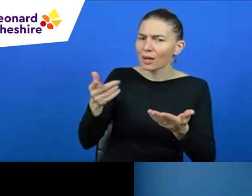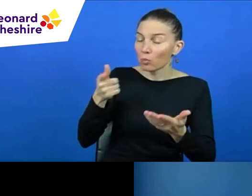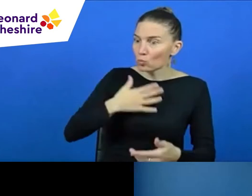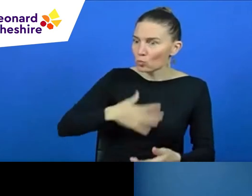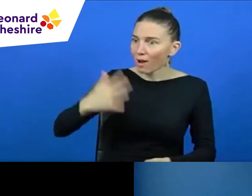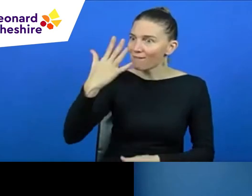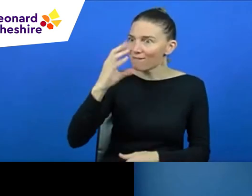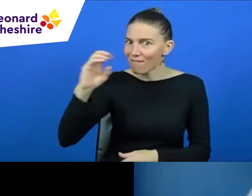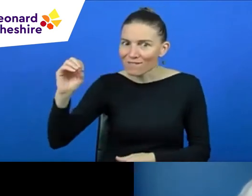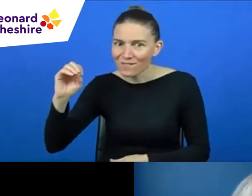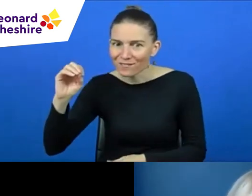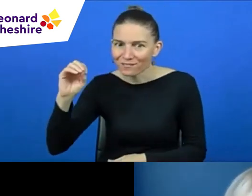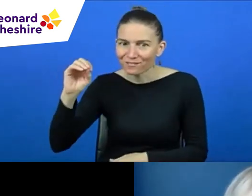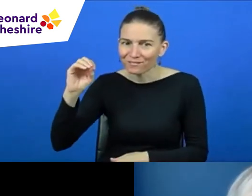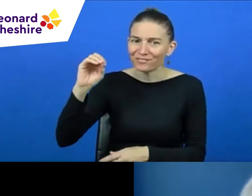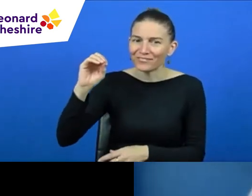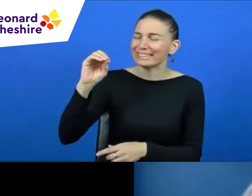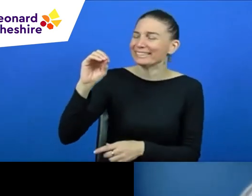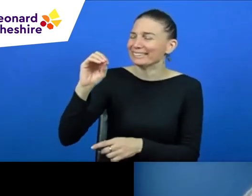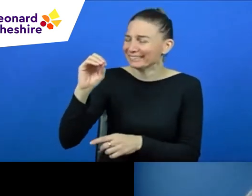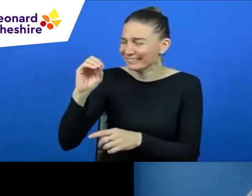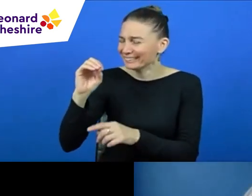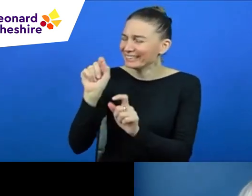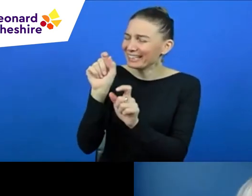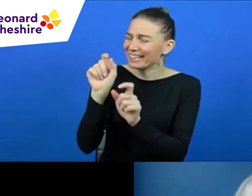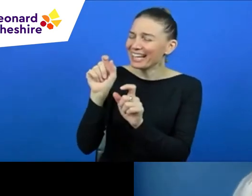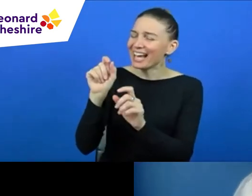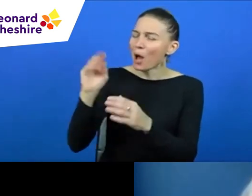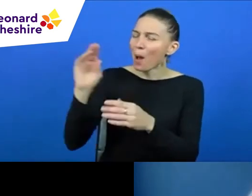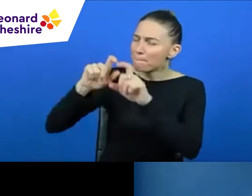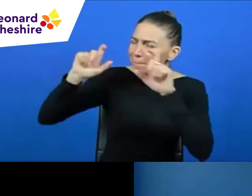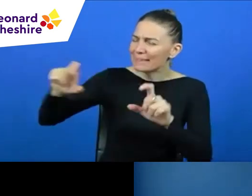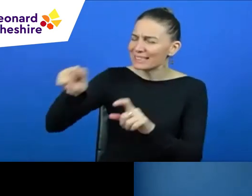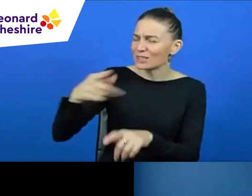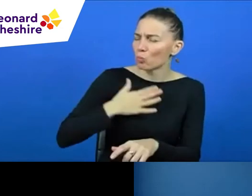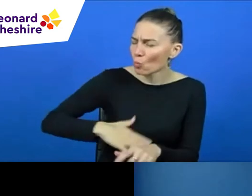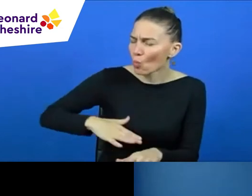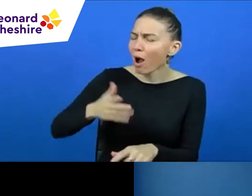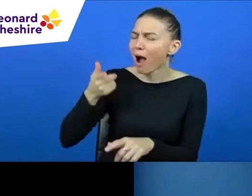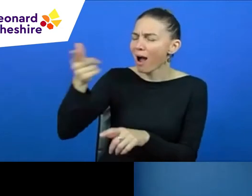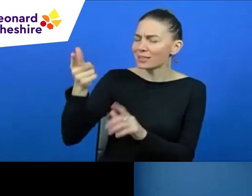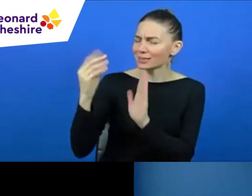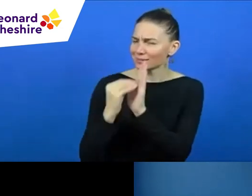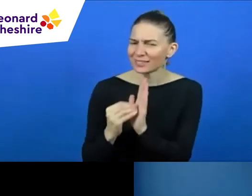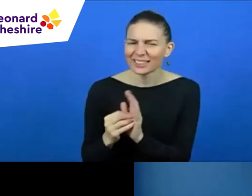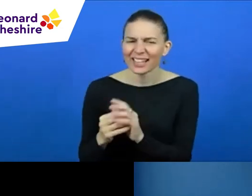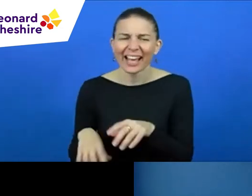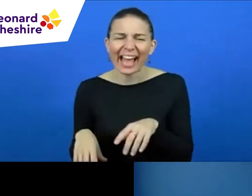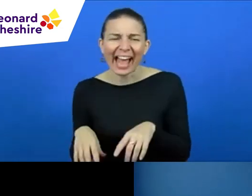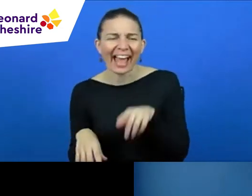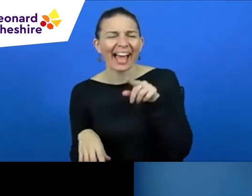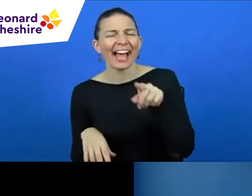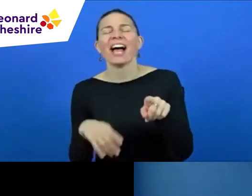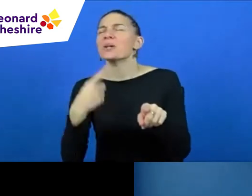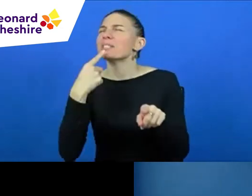Yeah, I love that word, tangled up with them. Yeah. I was wondering, are you saying, am I tangled up with them or doing the tango with them?